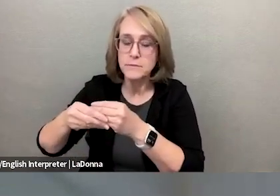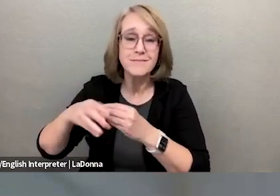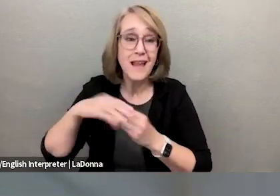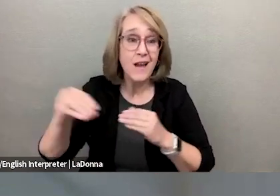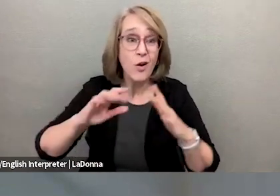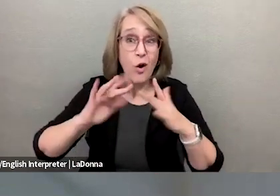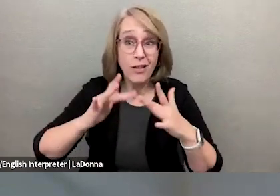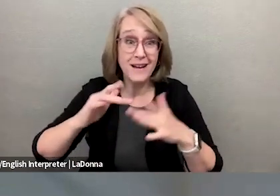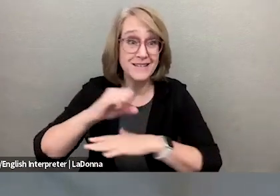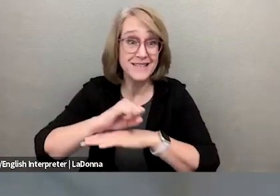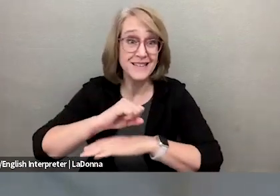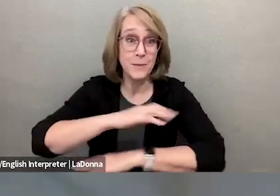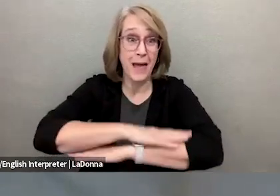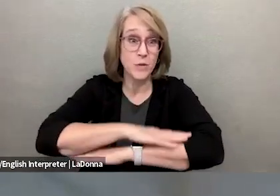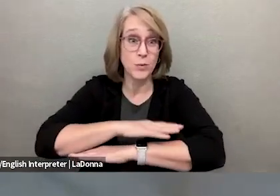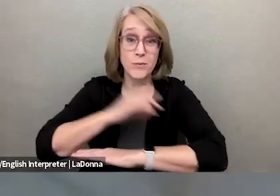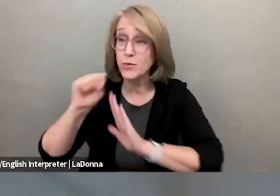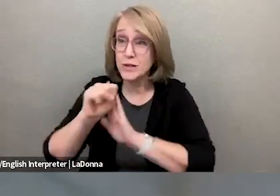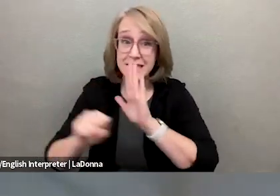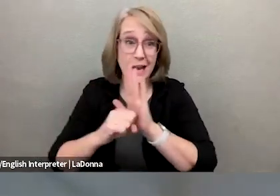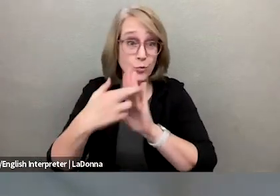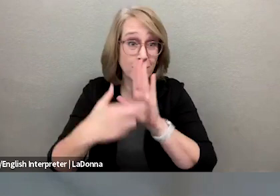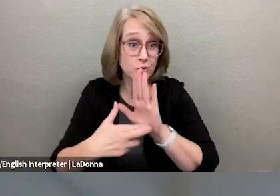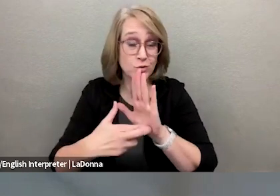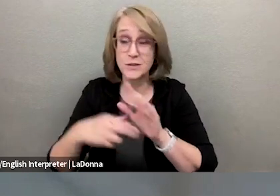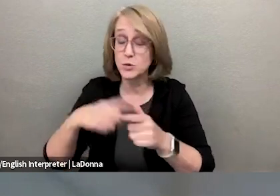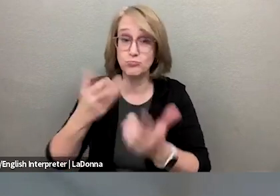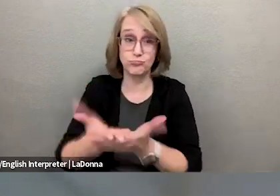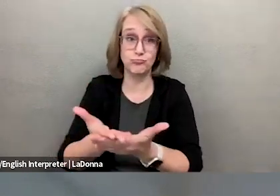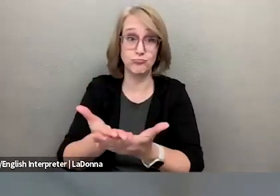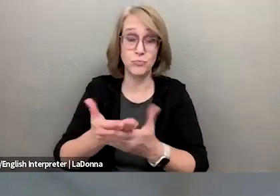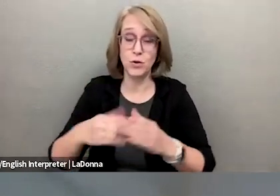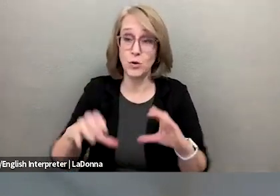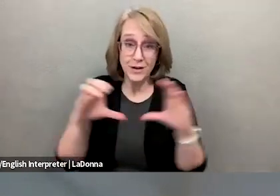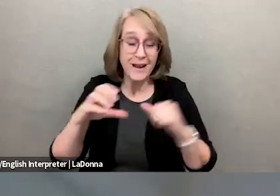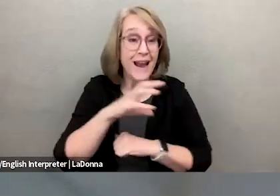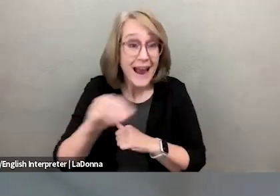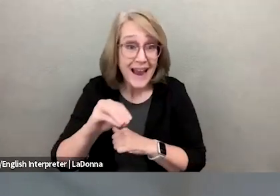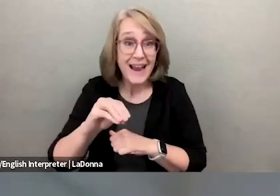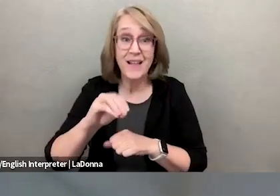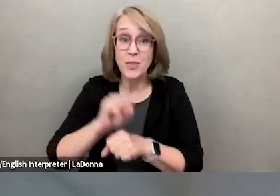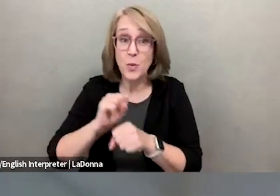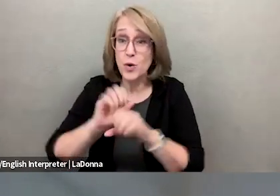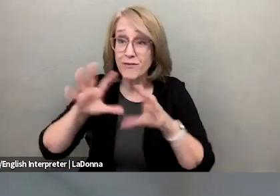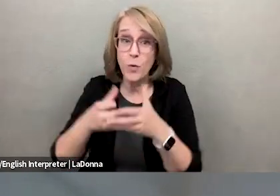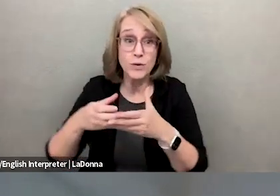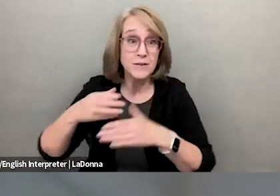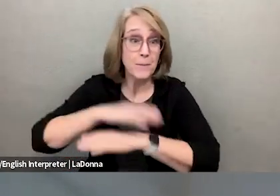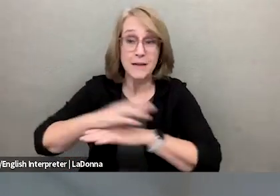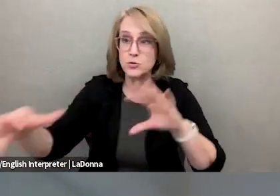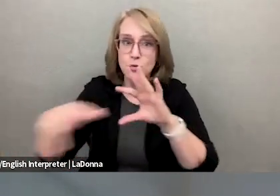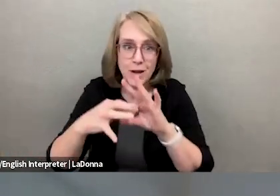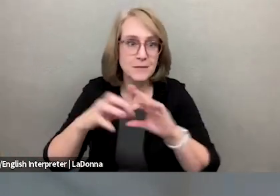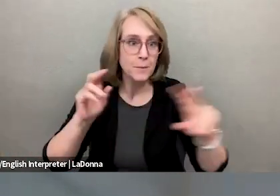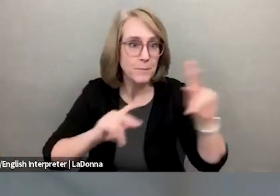online statewide registry to track and sort of evidence those credentials, and the workforce platform that connects